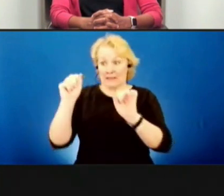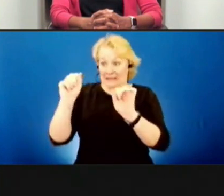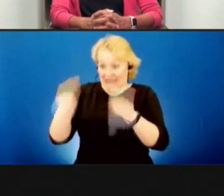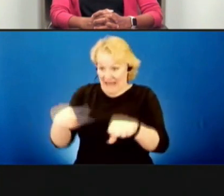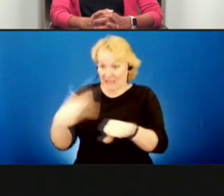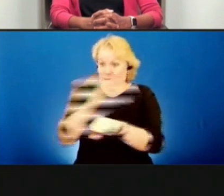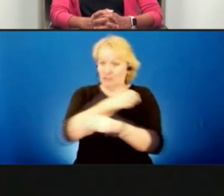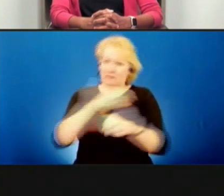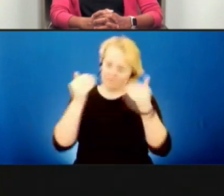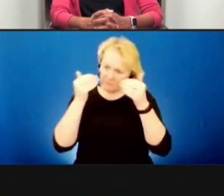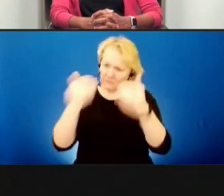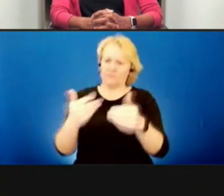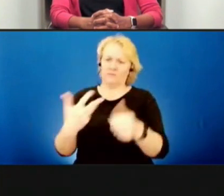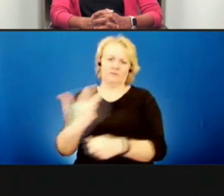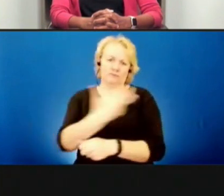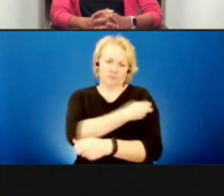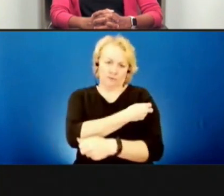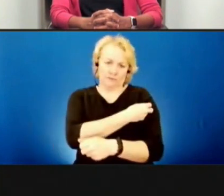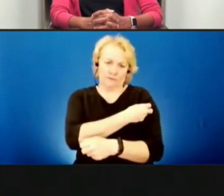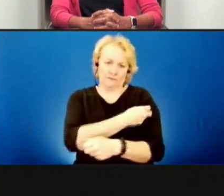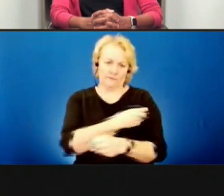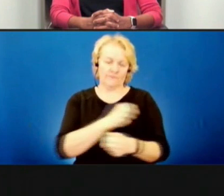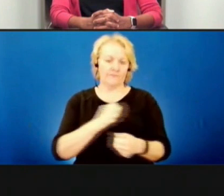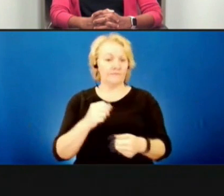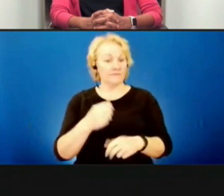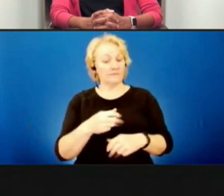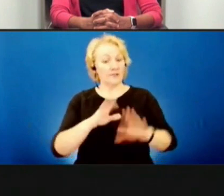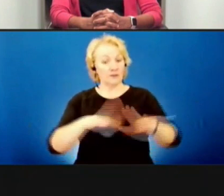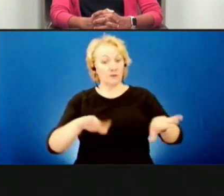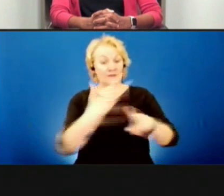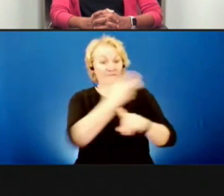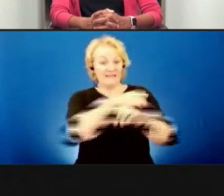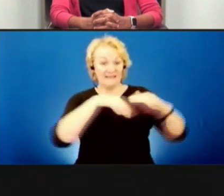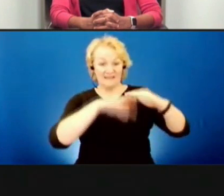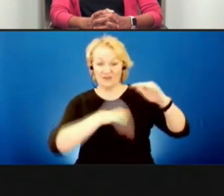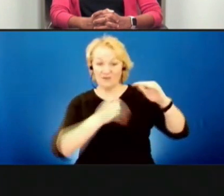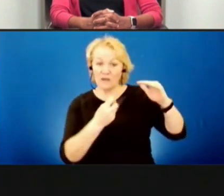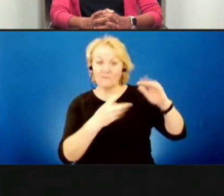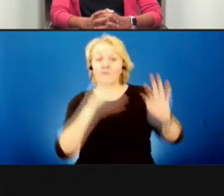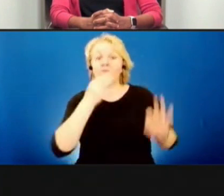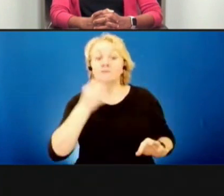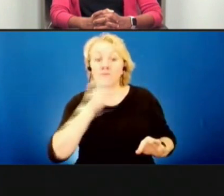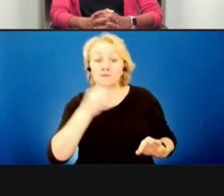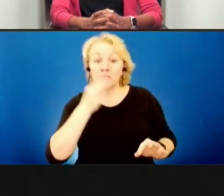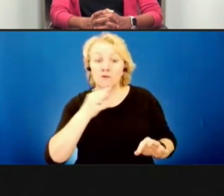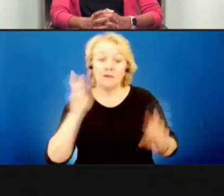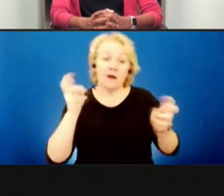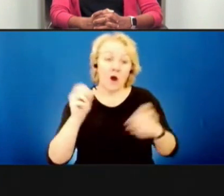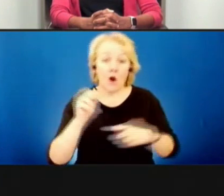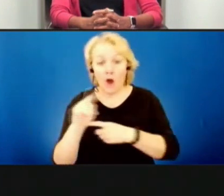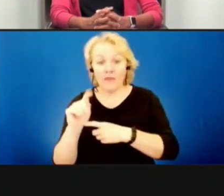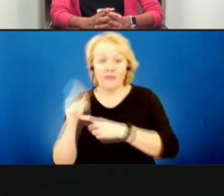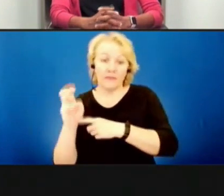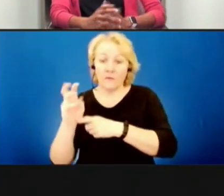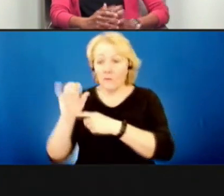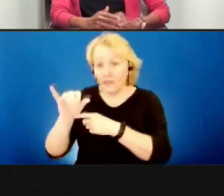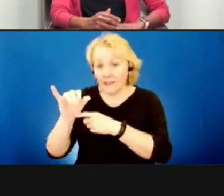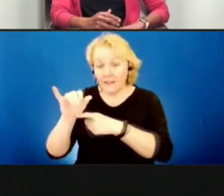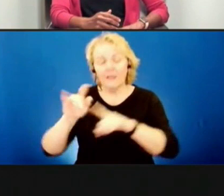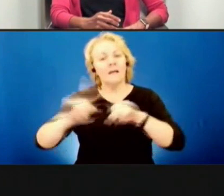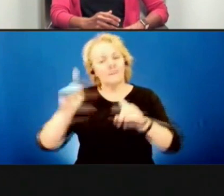vaccinated. The vaccine for children under 12 is on the way, and we just need to hang